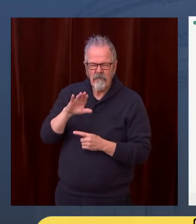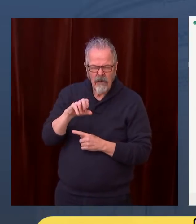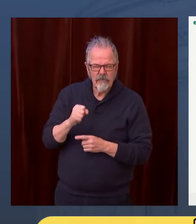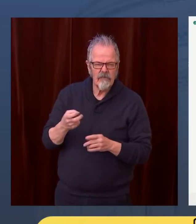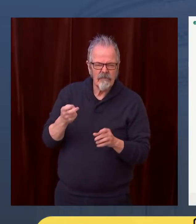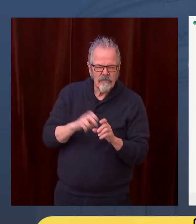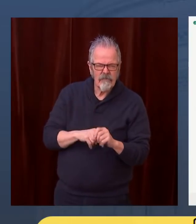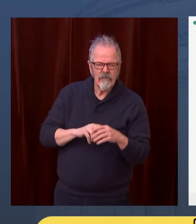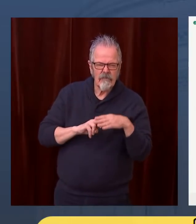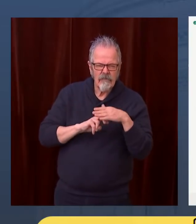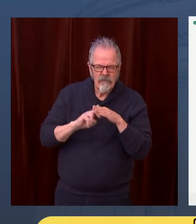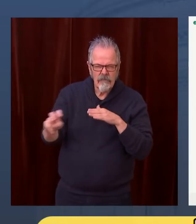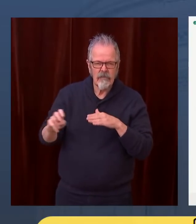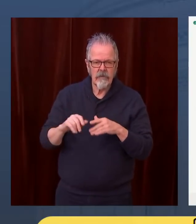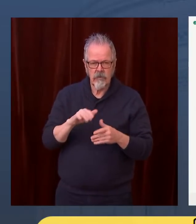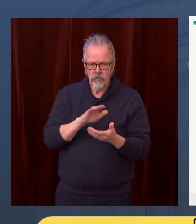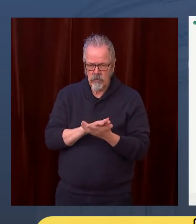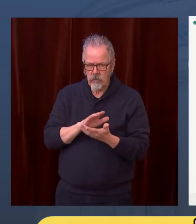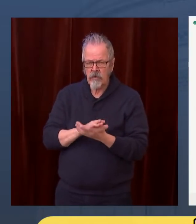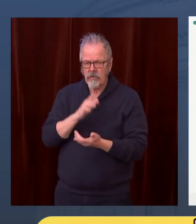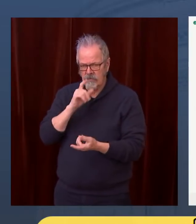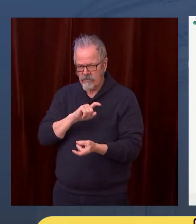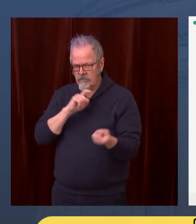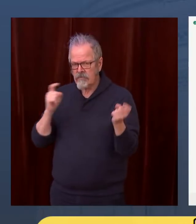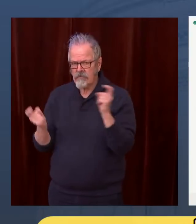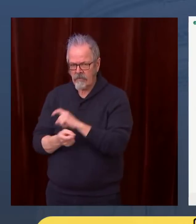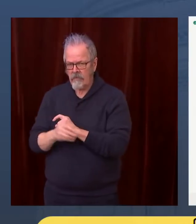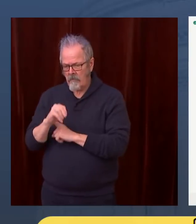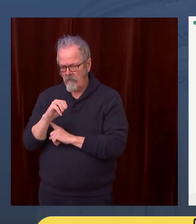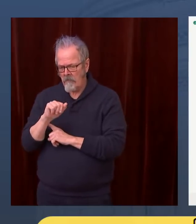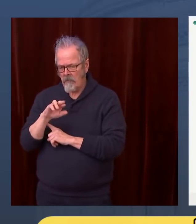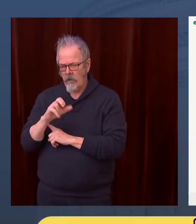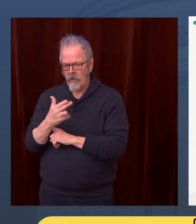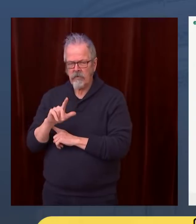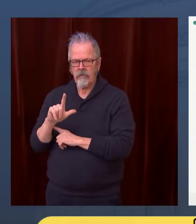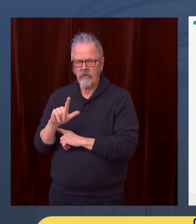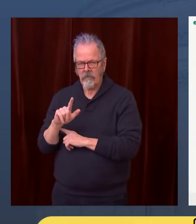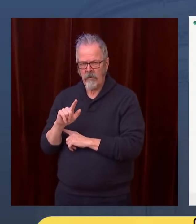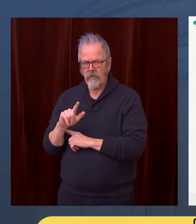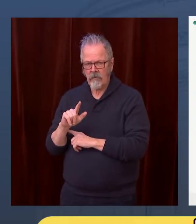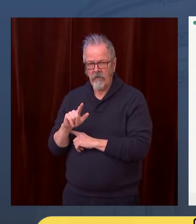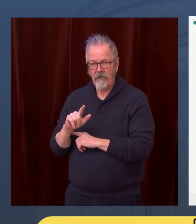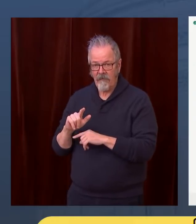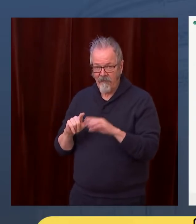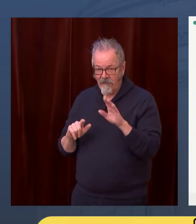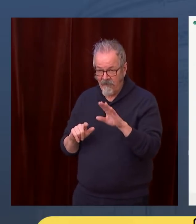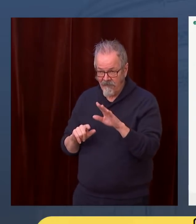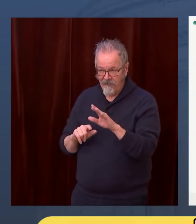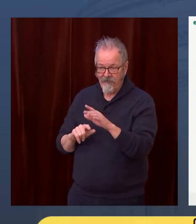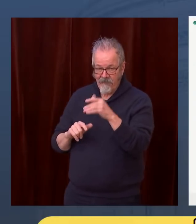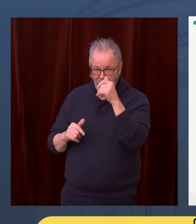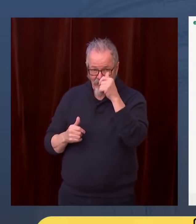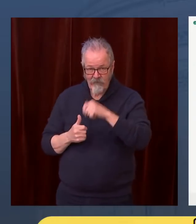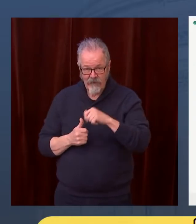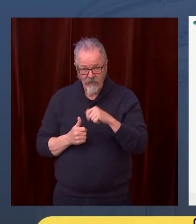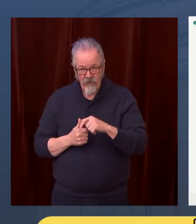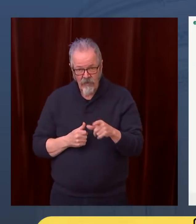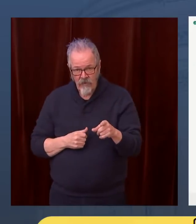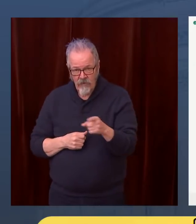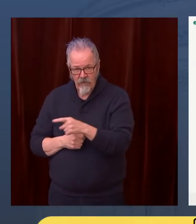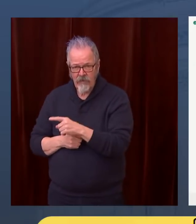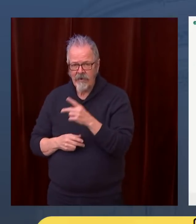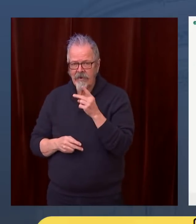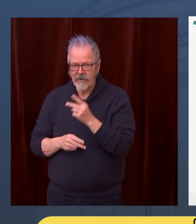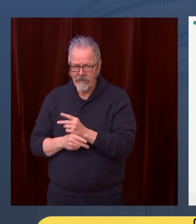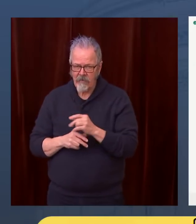to look, quite different on the 21st. But as a way of reminder, everyone can continue and should continue these if this is what they